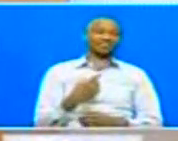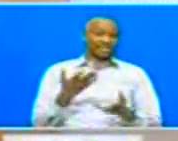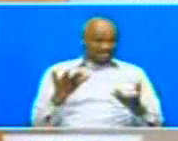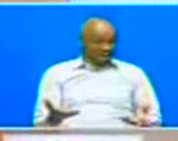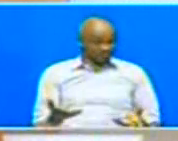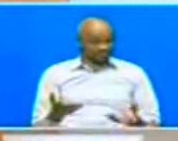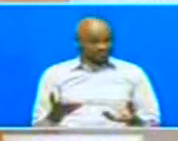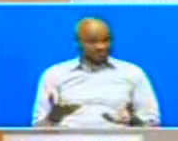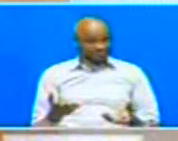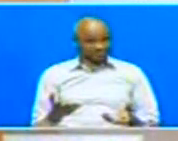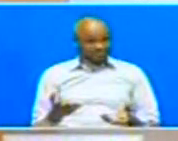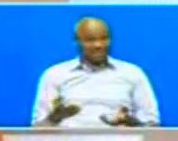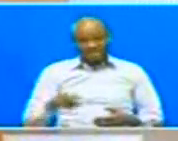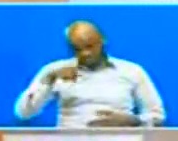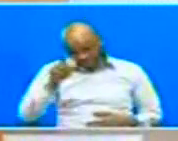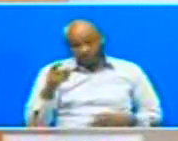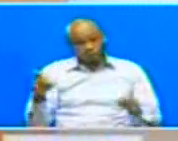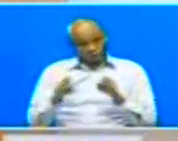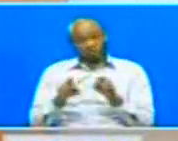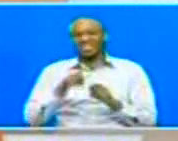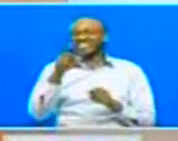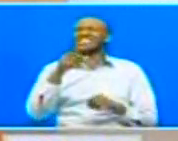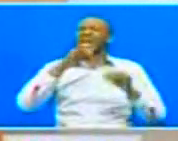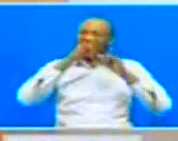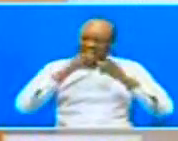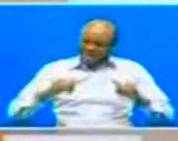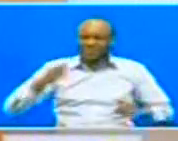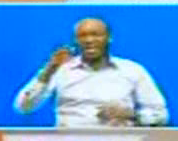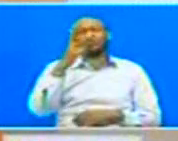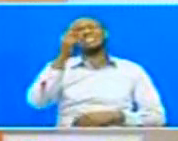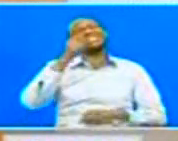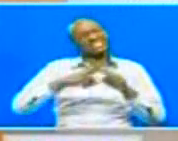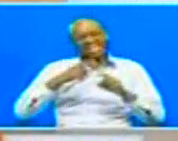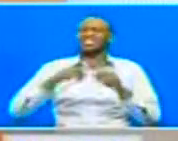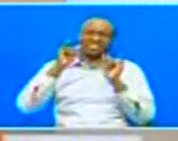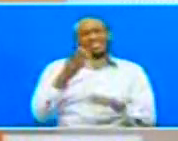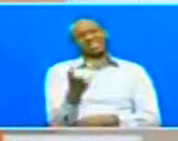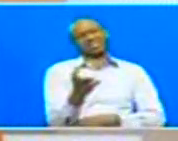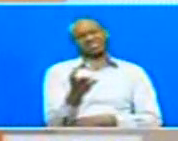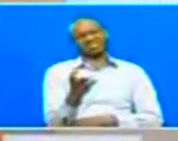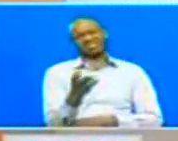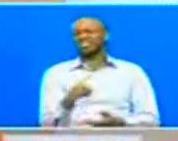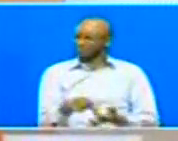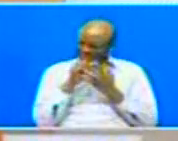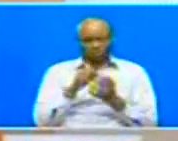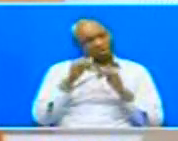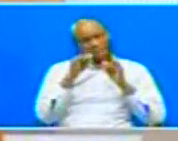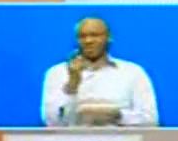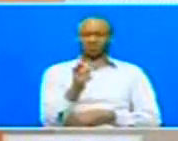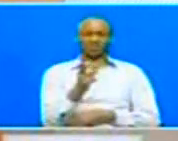who grew up in the camp, we know that this camp has been there for 20 years. I mean, this is quite unique in the